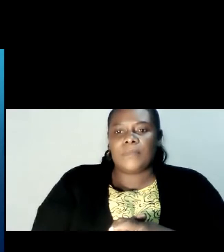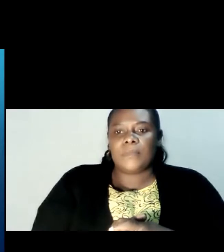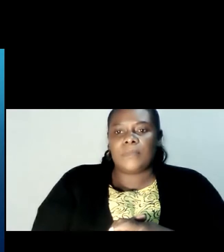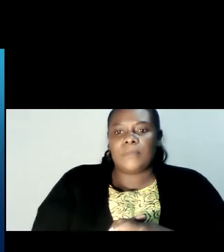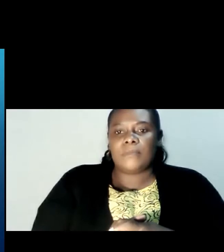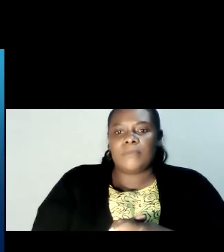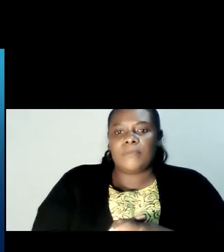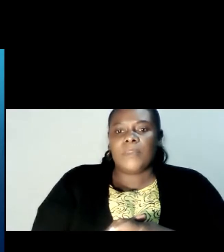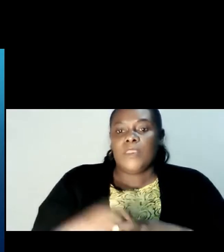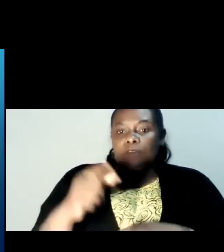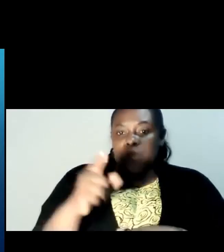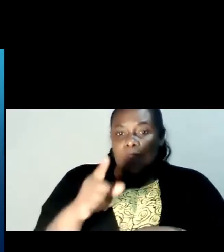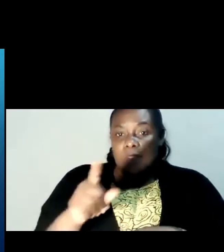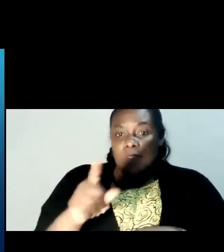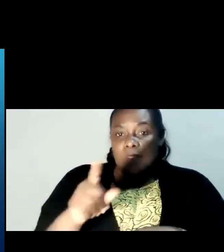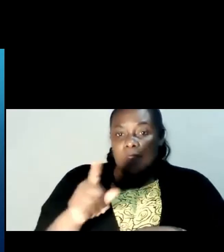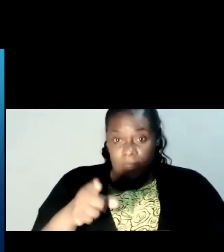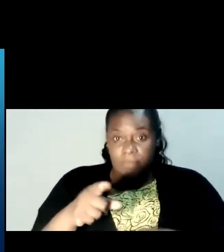through the body,